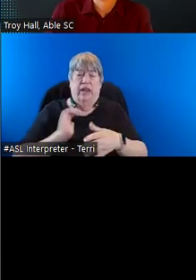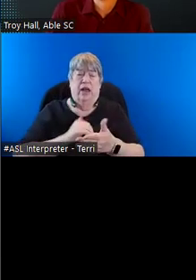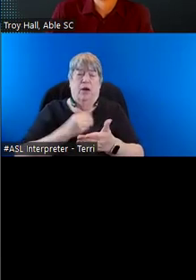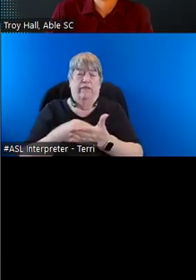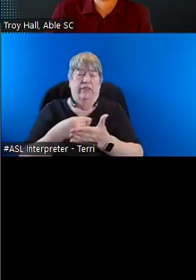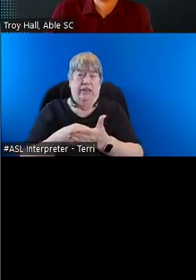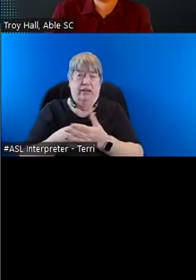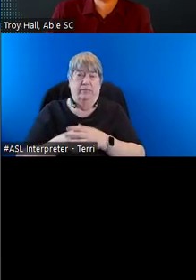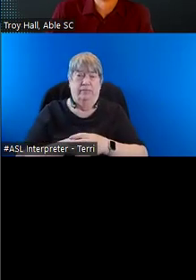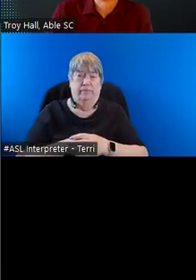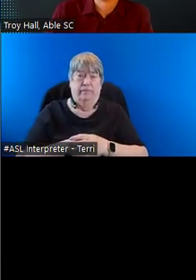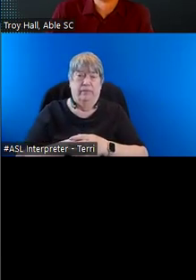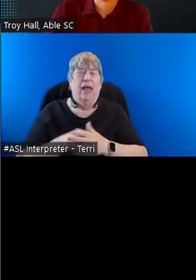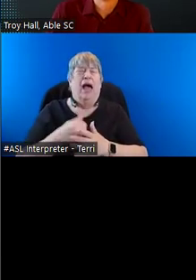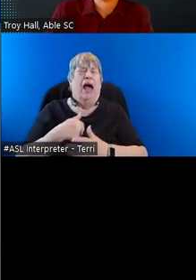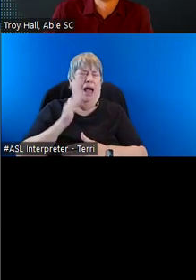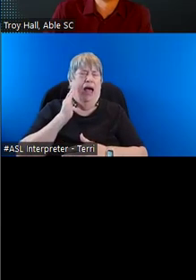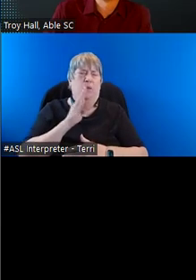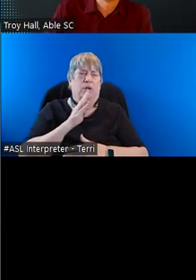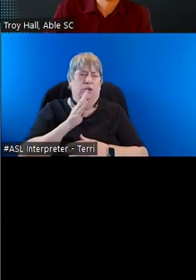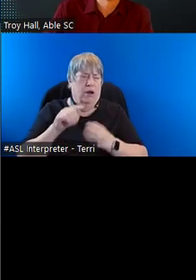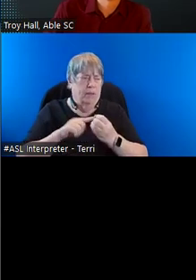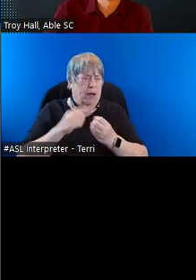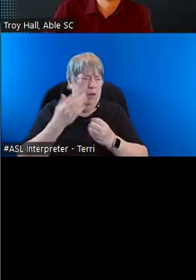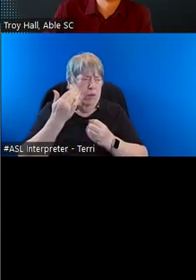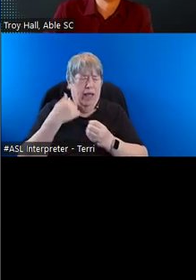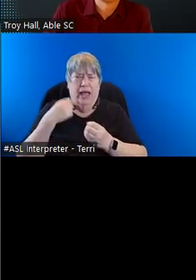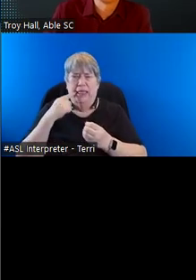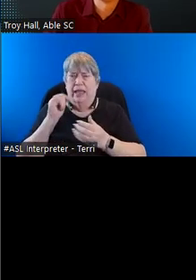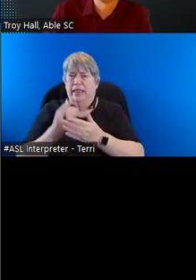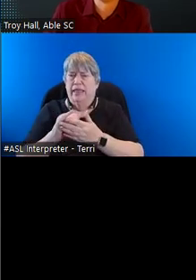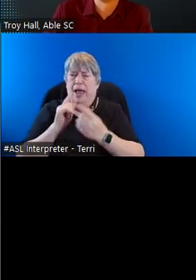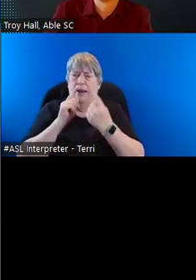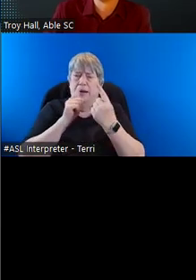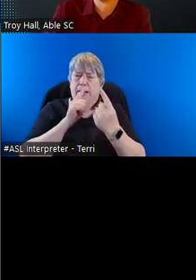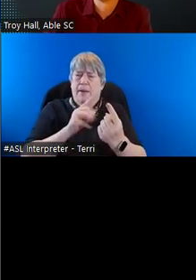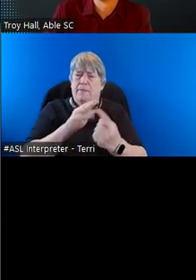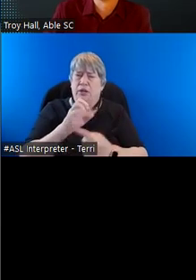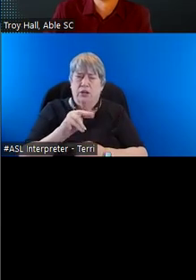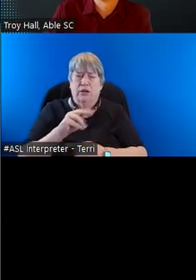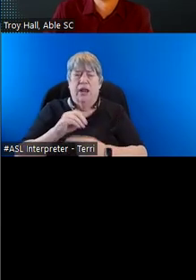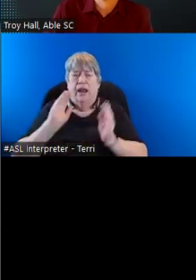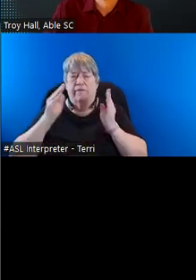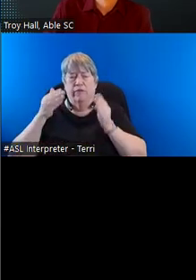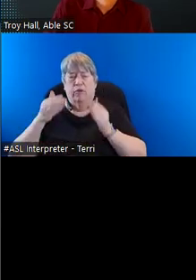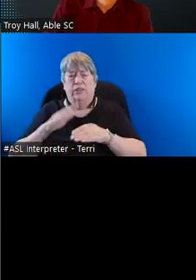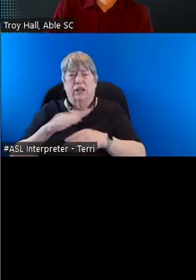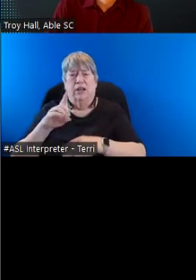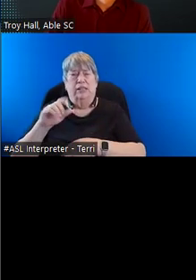And you're going to hear me talk about why I think this mission and focusing on disability-led services is important.